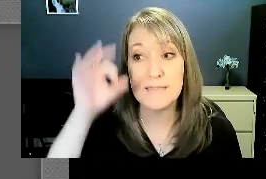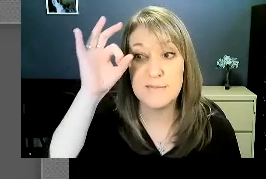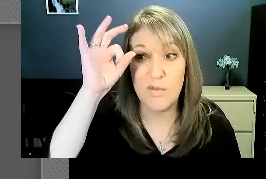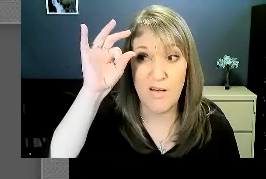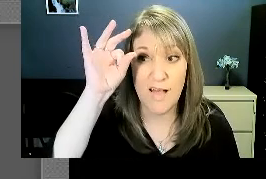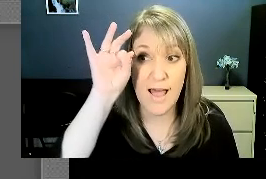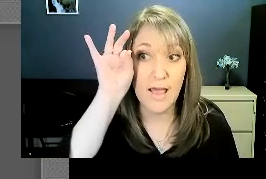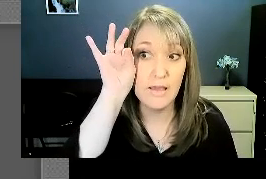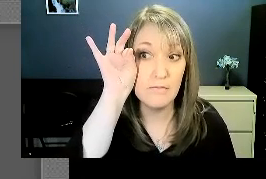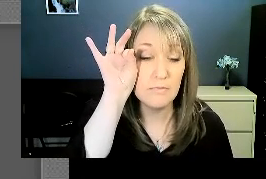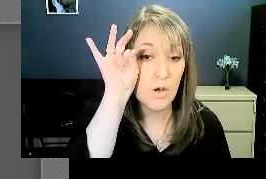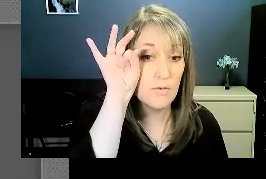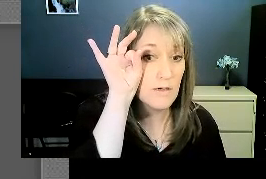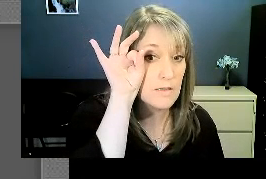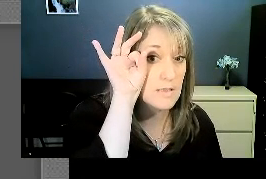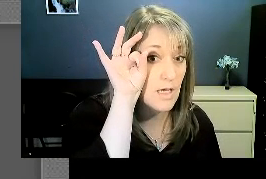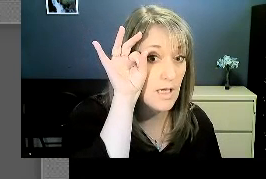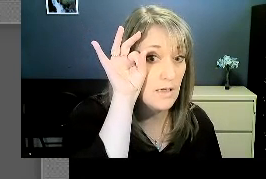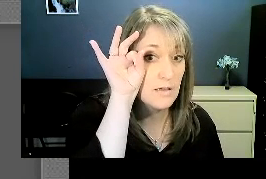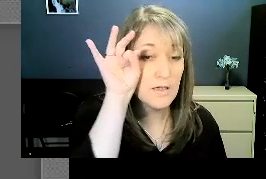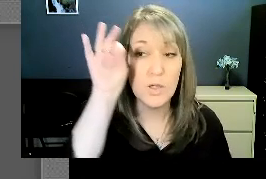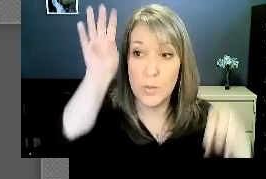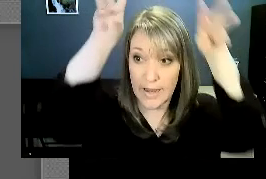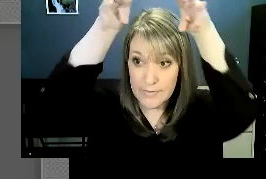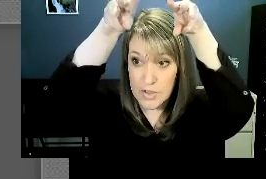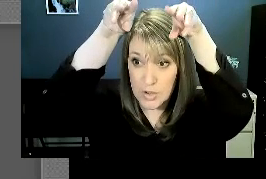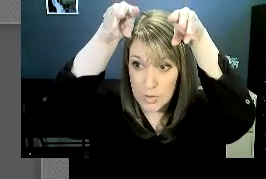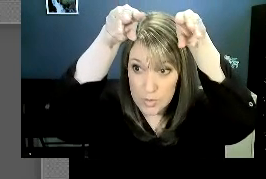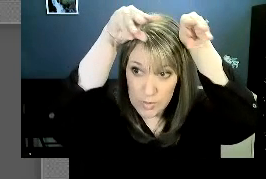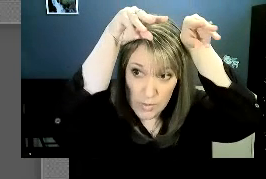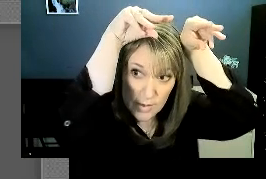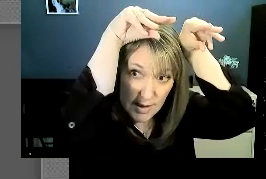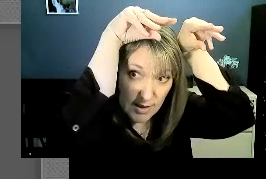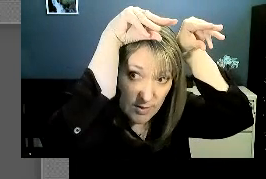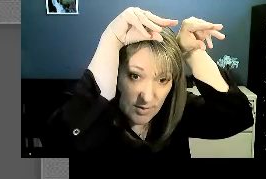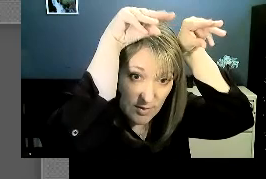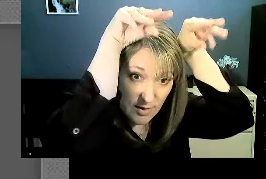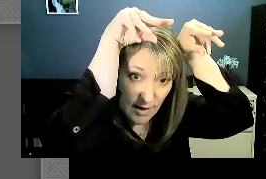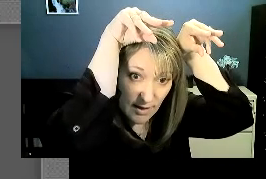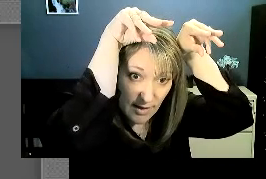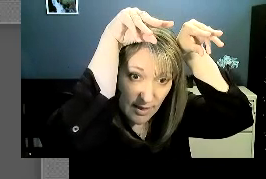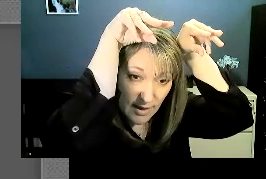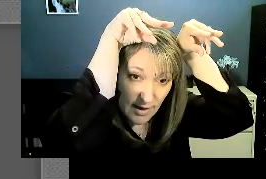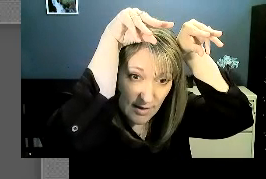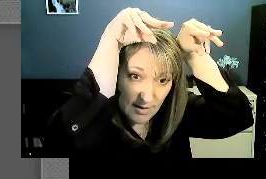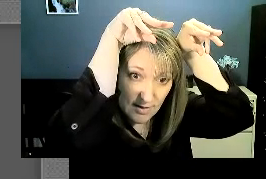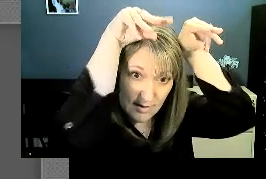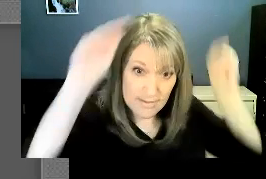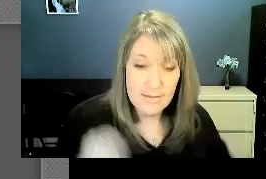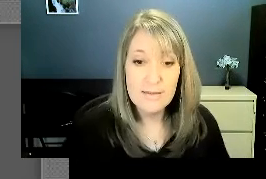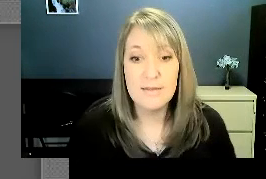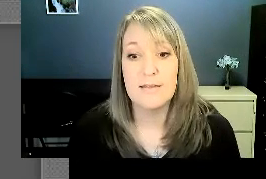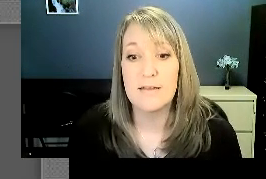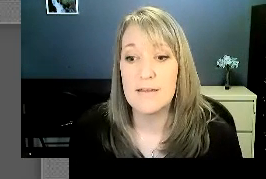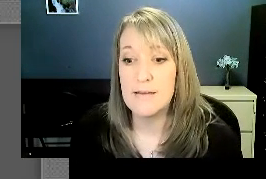have a small eye over at the side. We have 2 ears that are kind of like that.